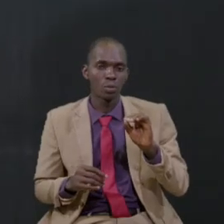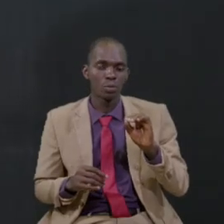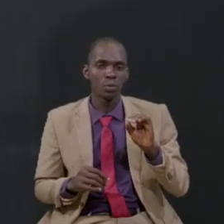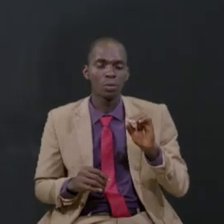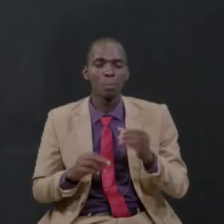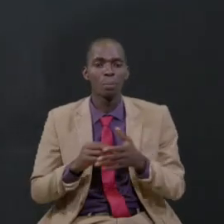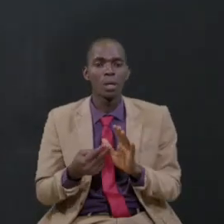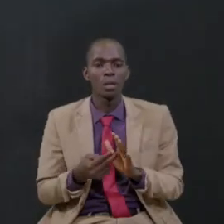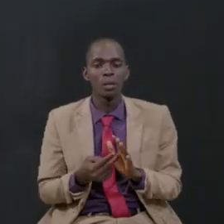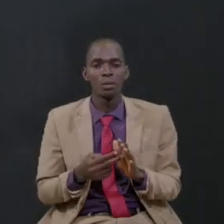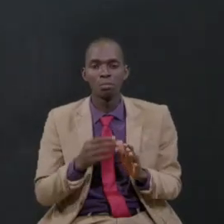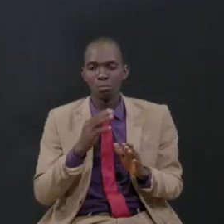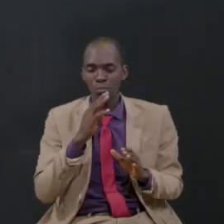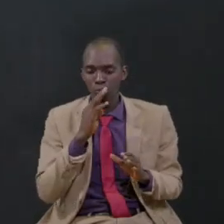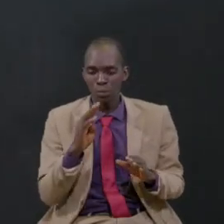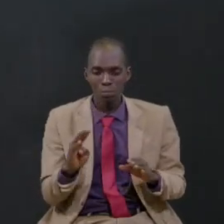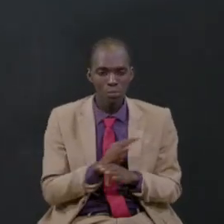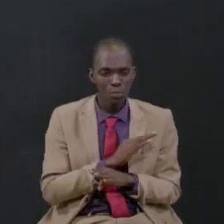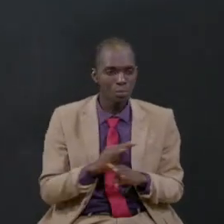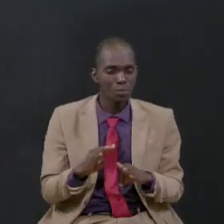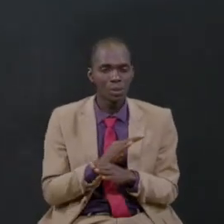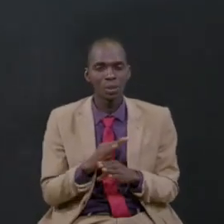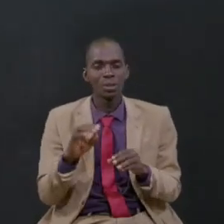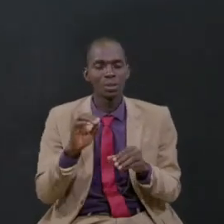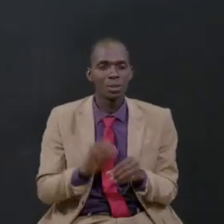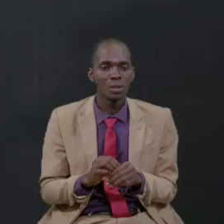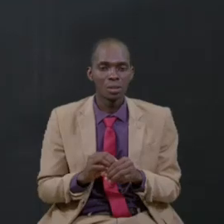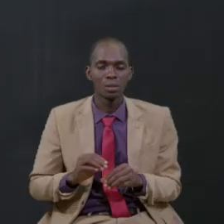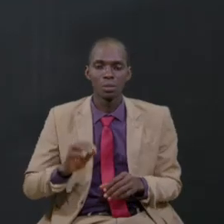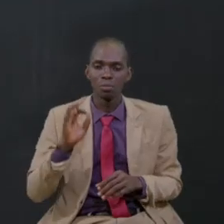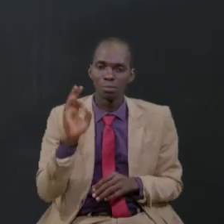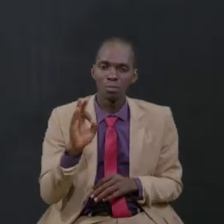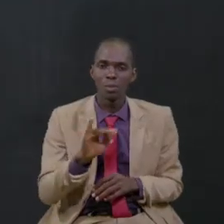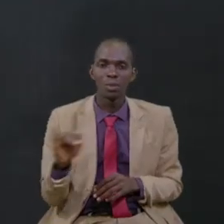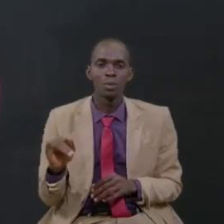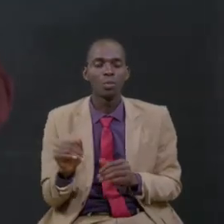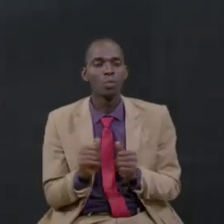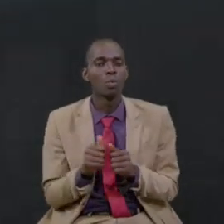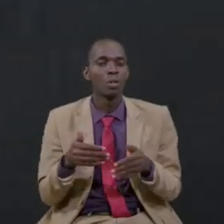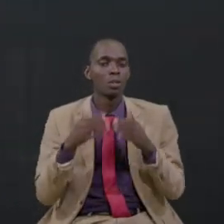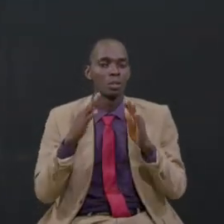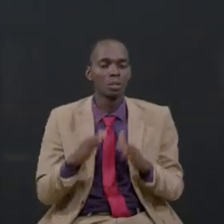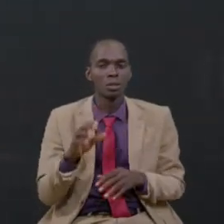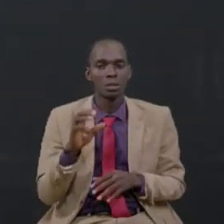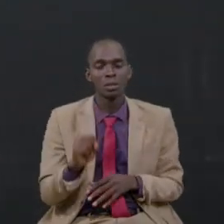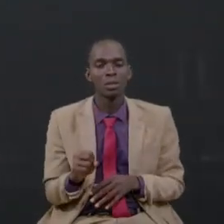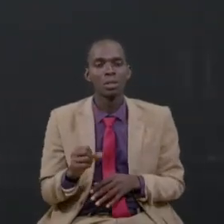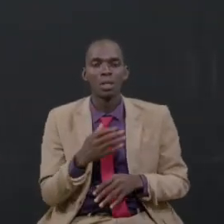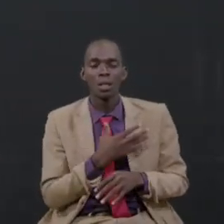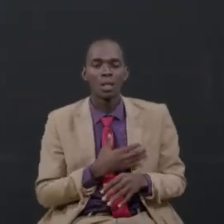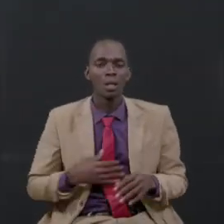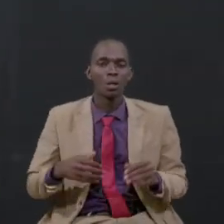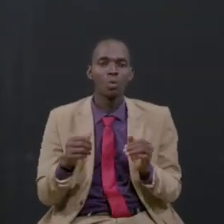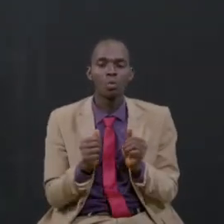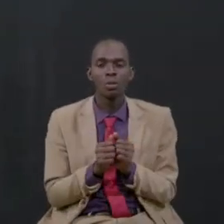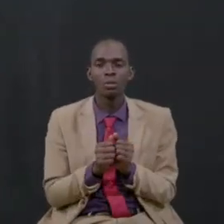soul winning with leaders and the laity. That is, we so teach our